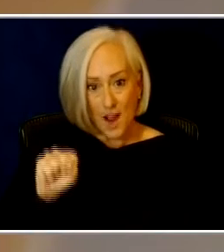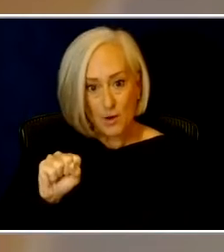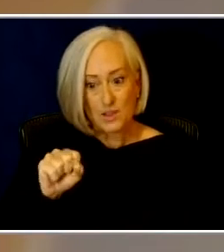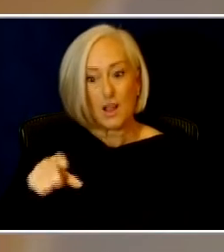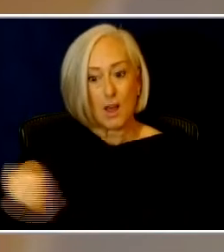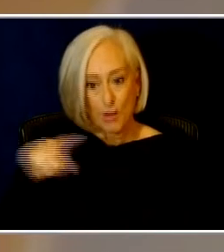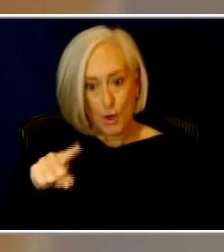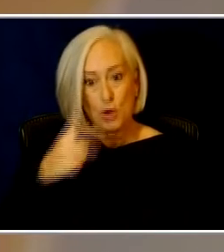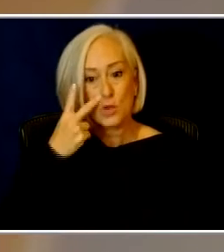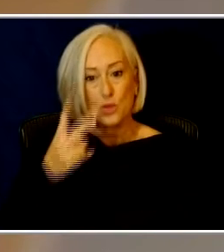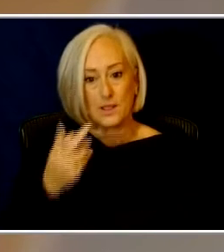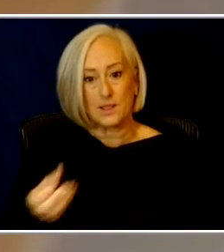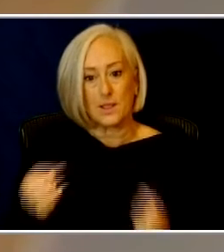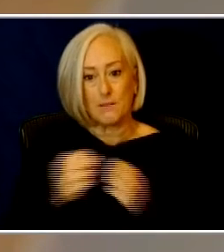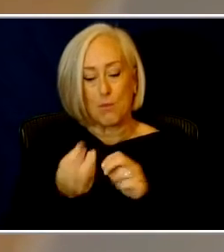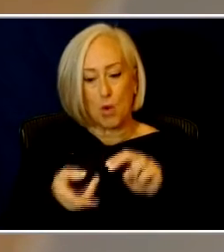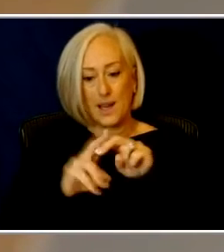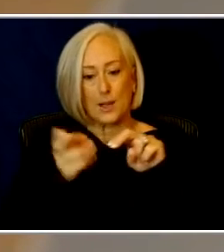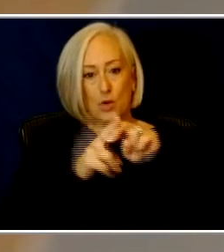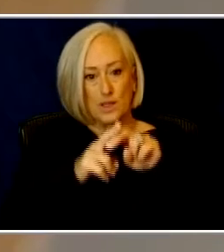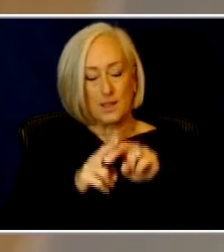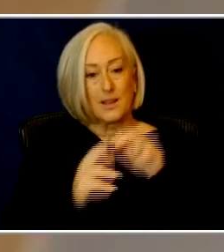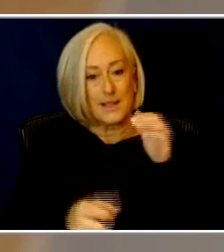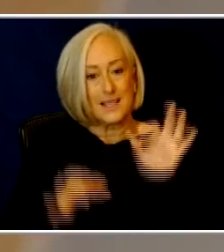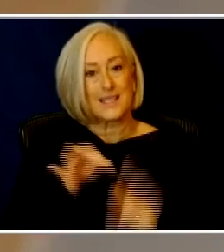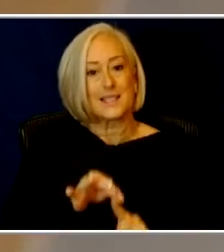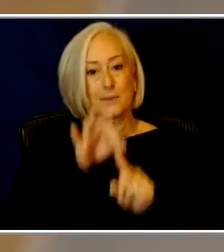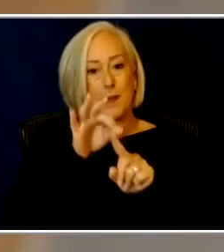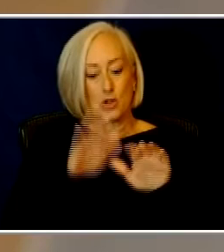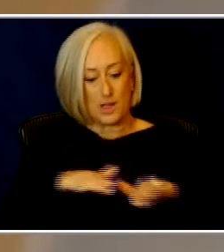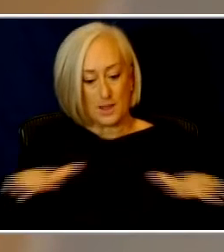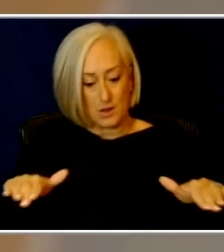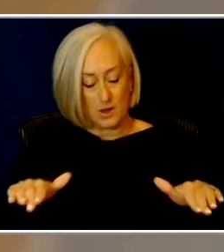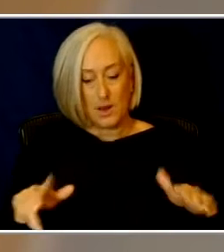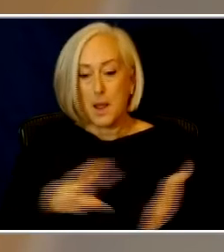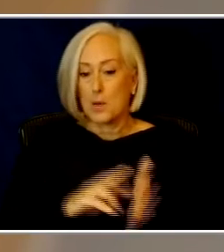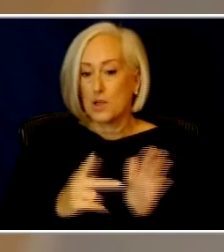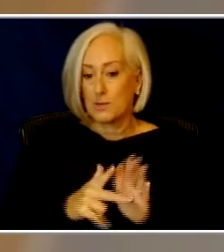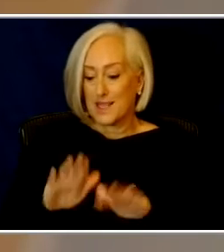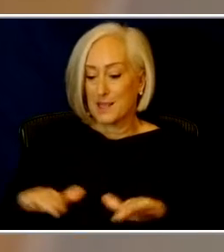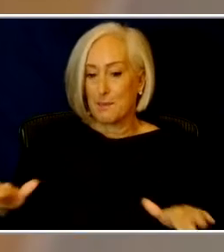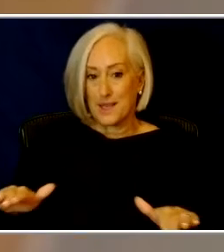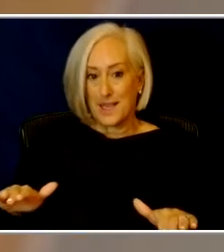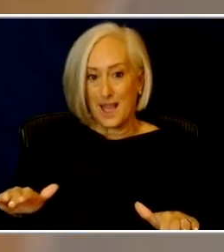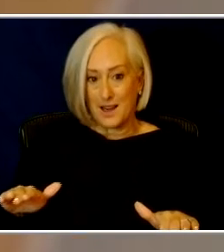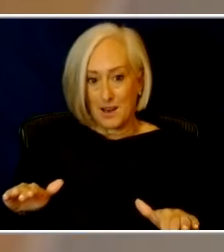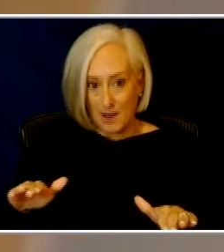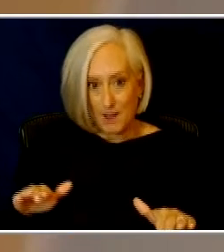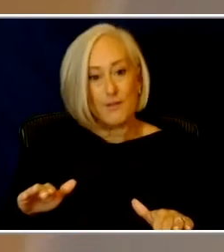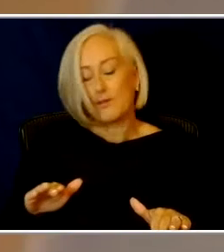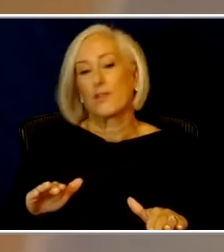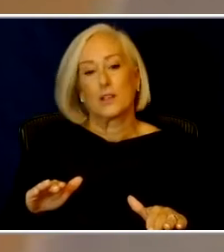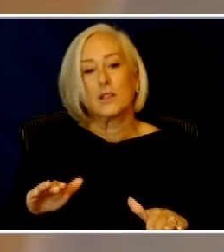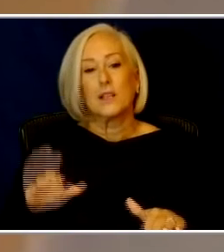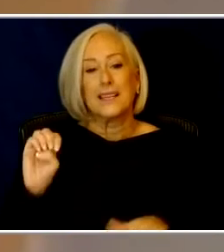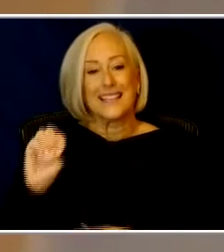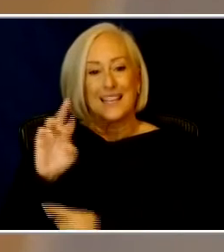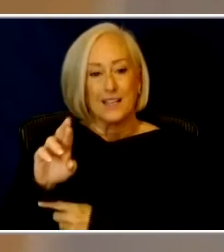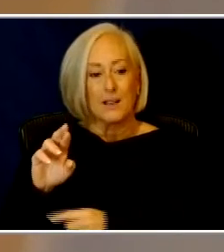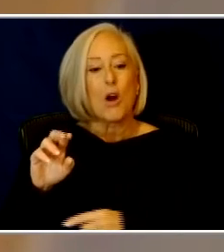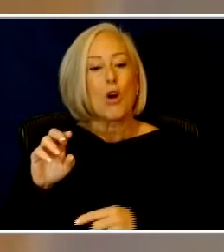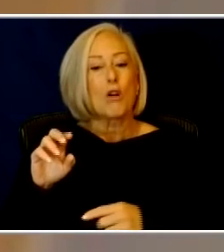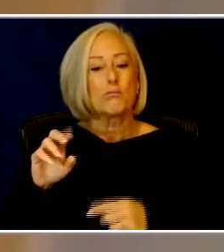in our pediatric population. And we're seeing our pediatric intensive care unit start to see those RSV cases too. So